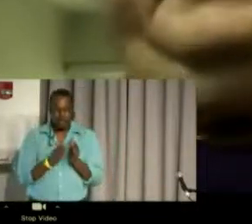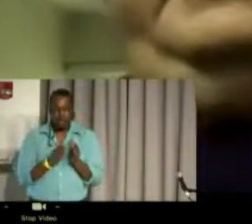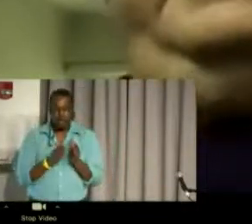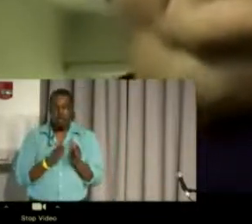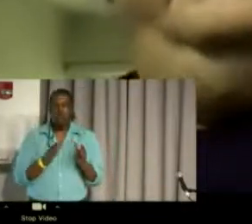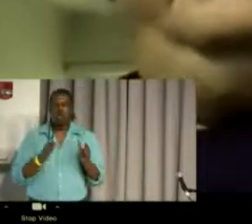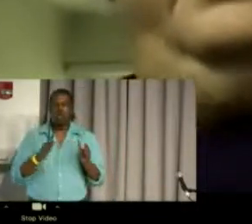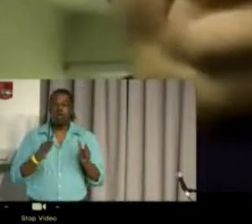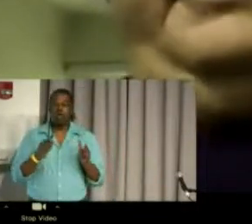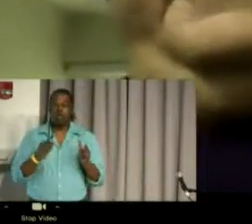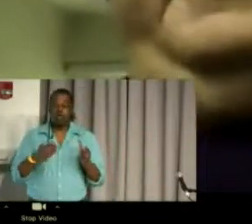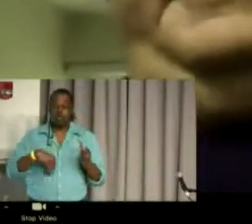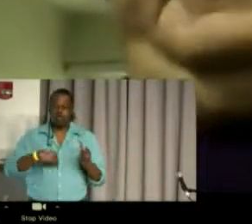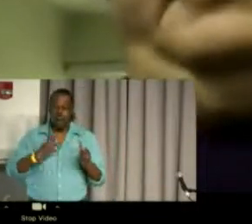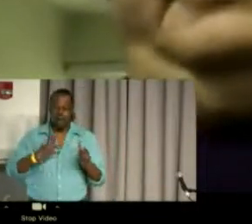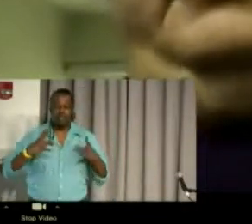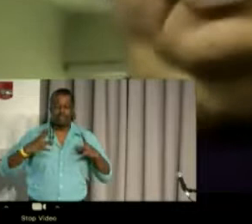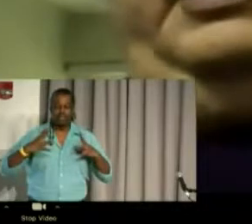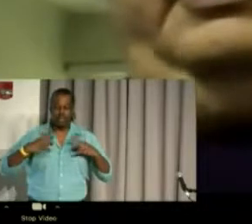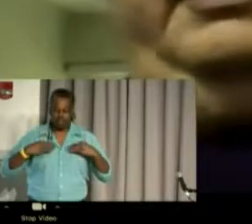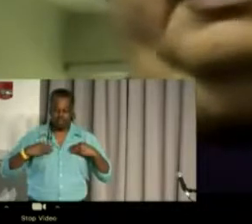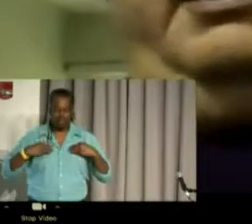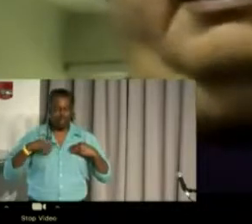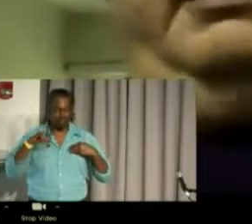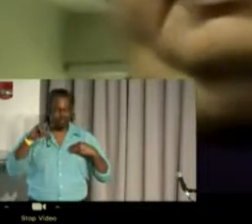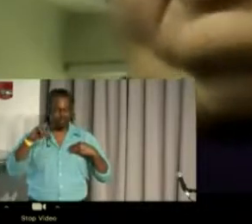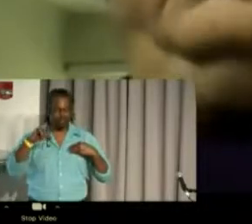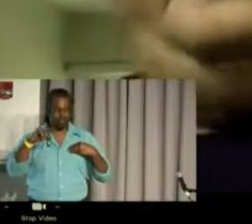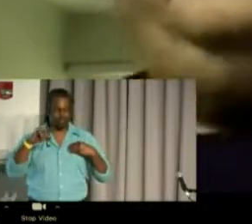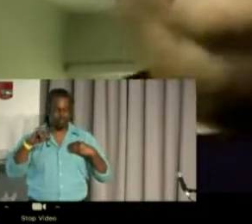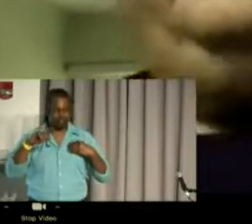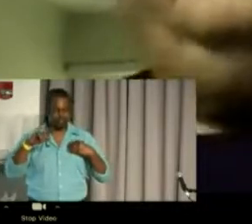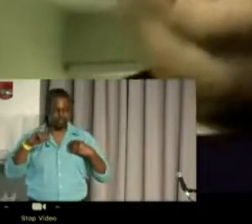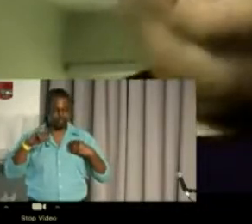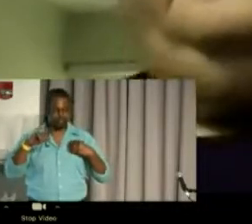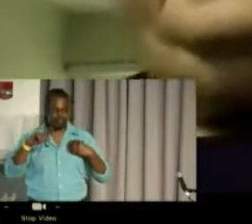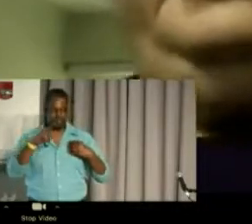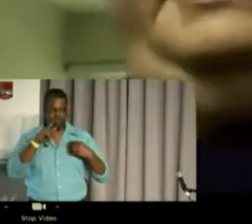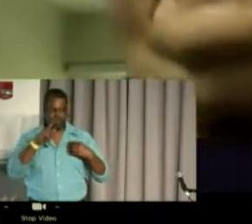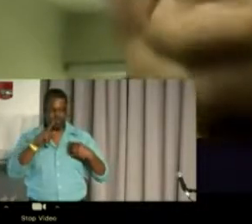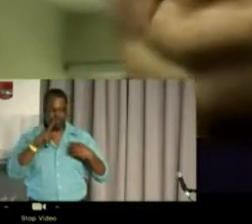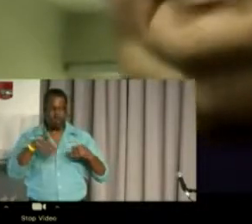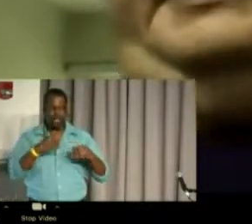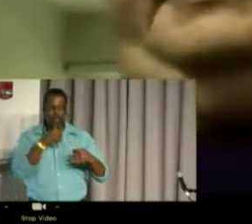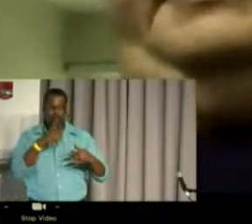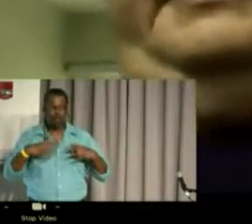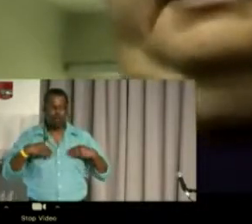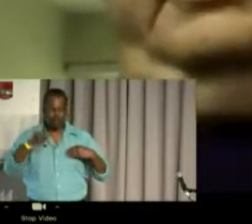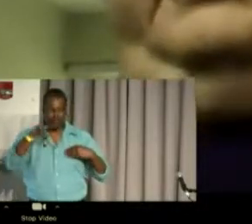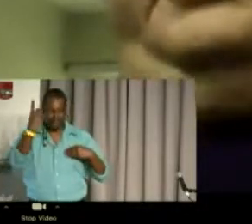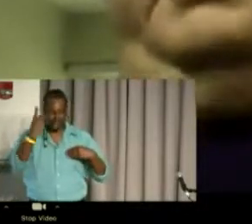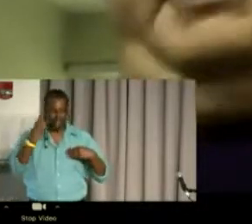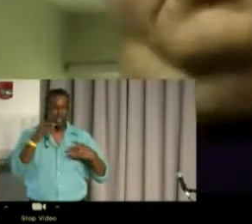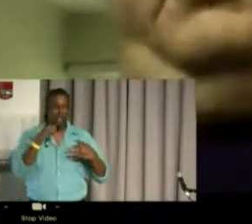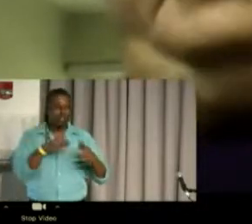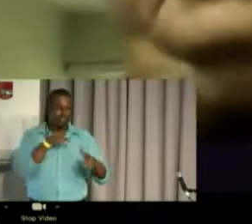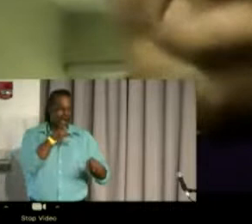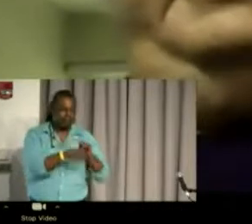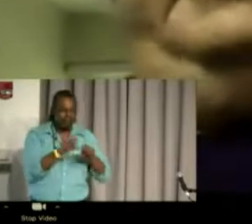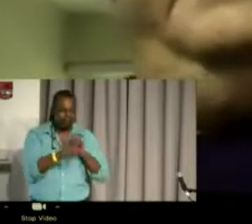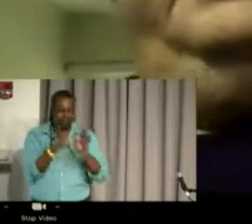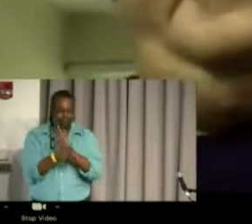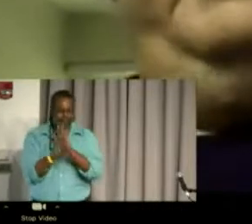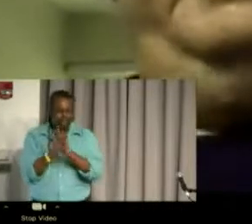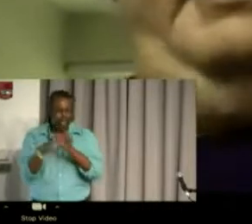class. The earth and the people are raped, pillaged, and exploited. Fueled by